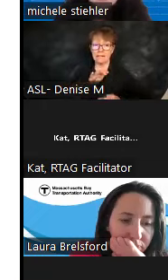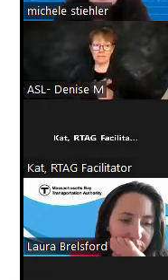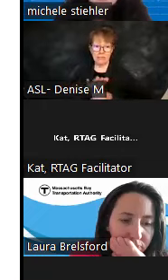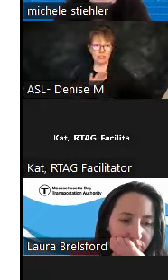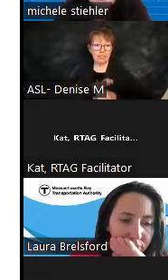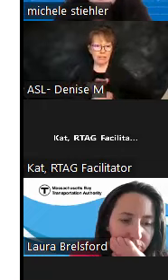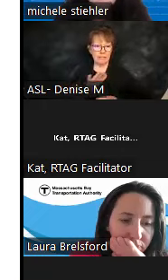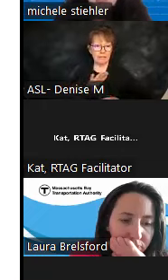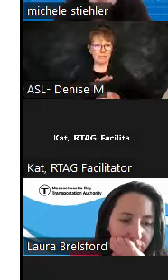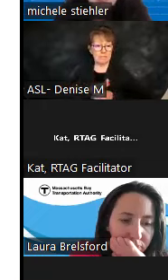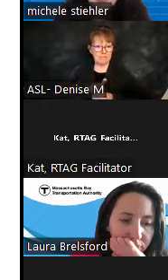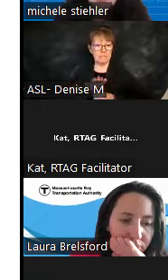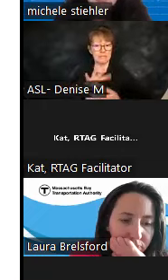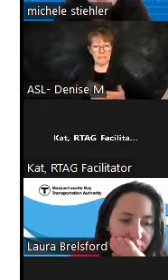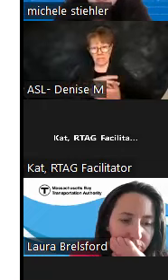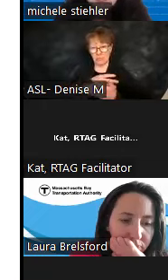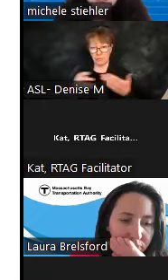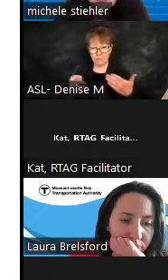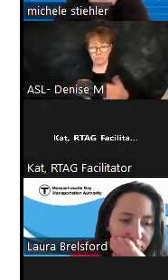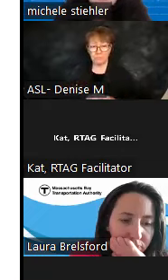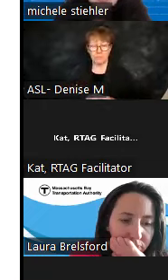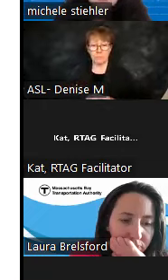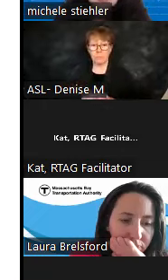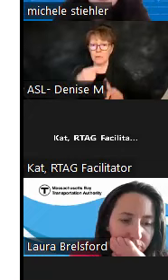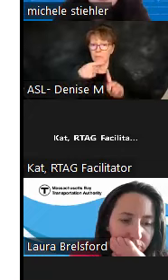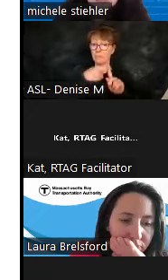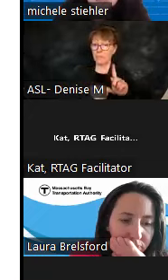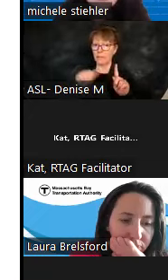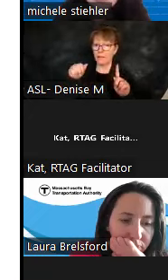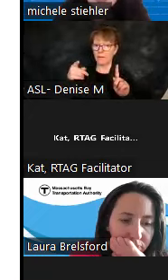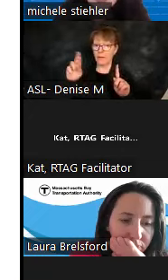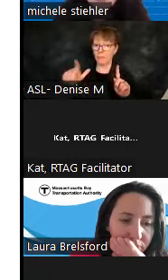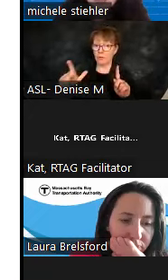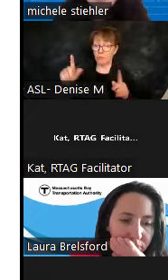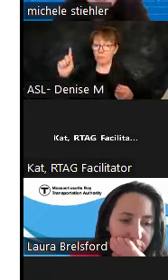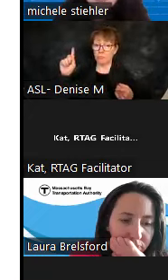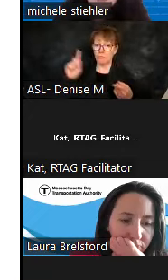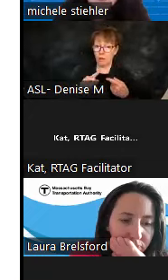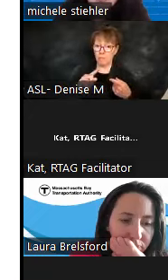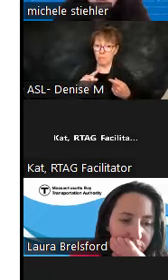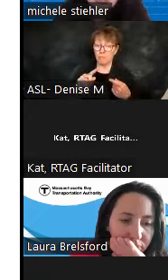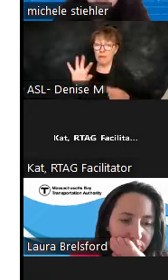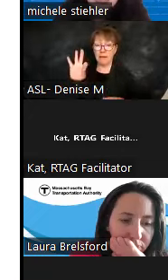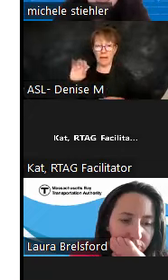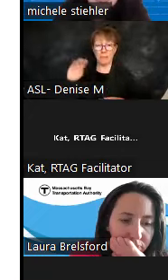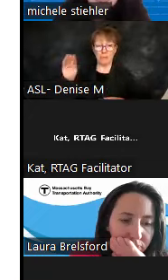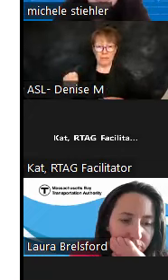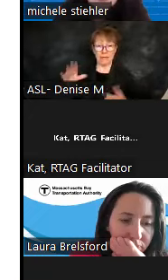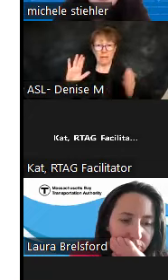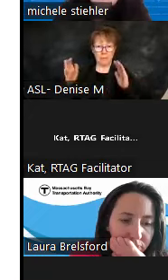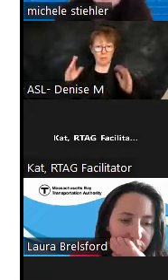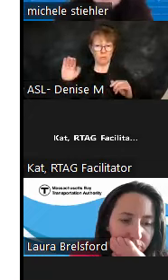For the month of April, we saw a drop in ridership. It was down about 9% from March.